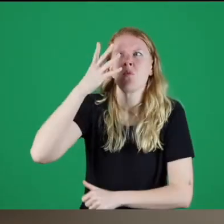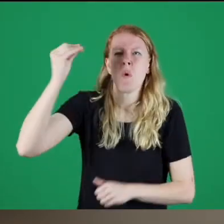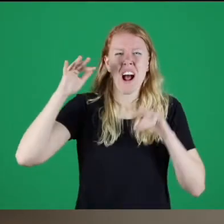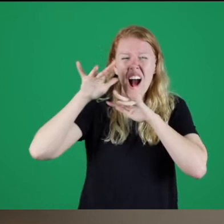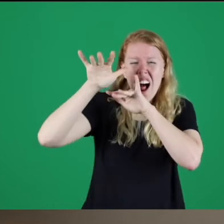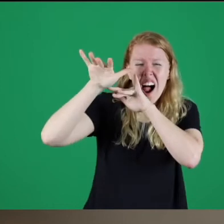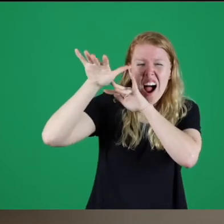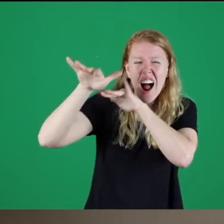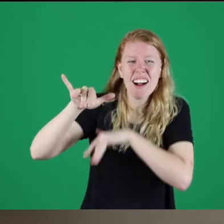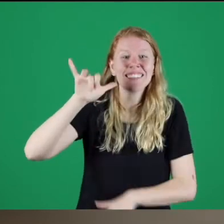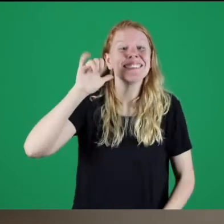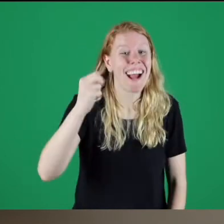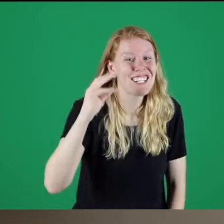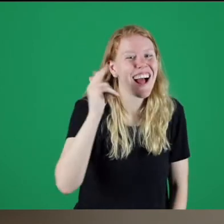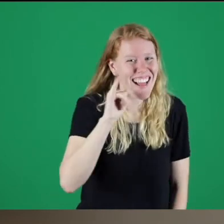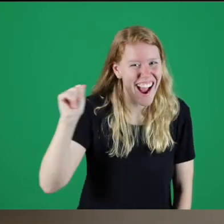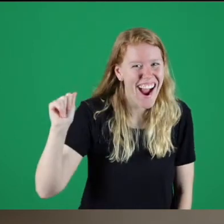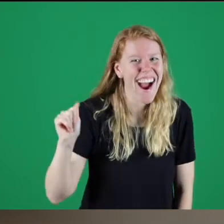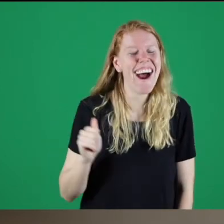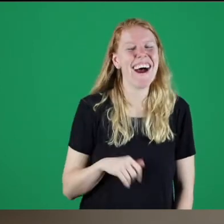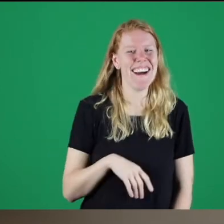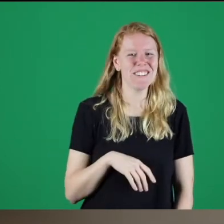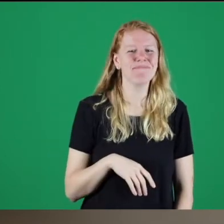Yeah, Jalia,